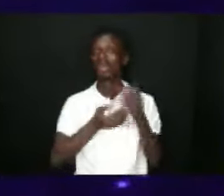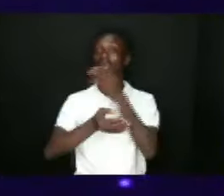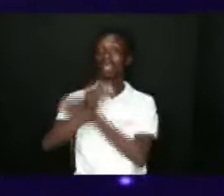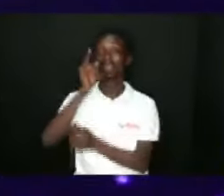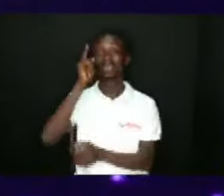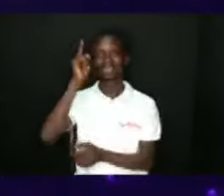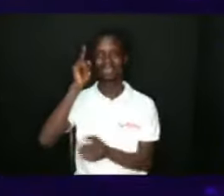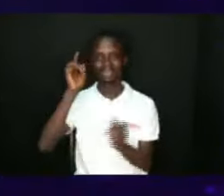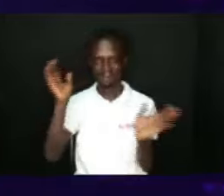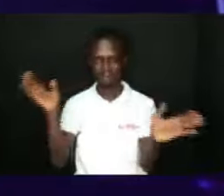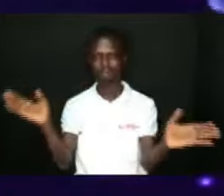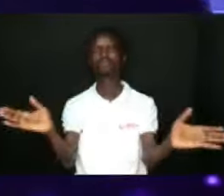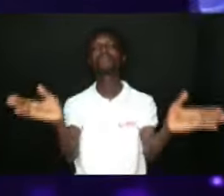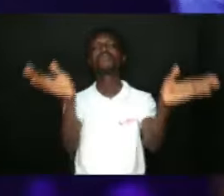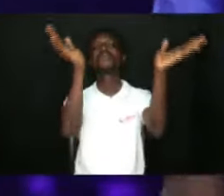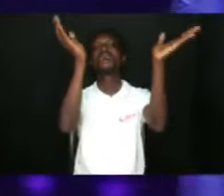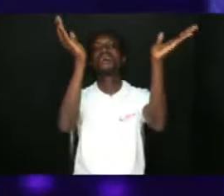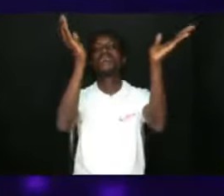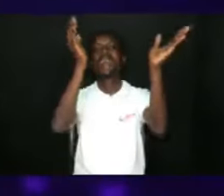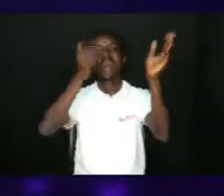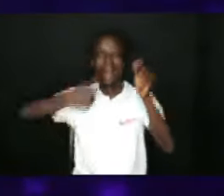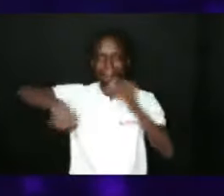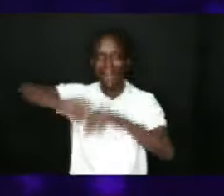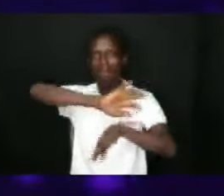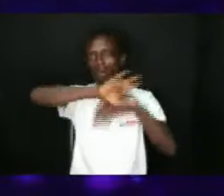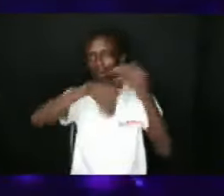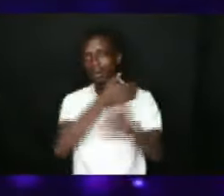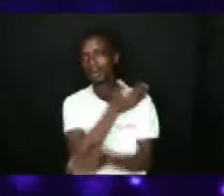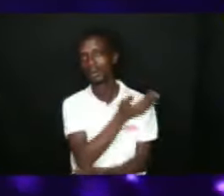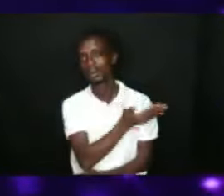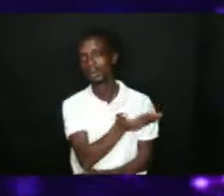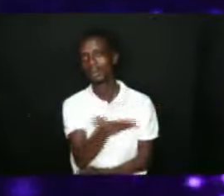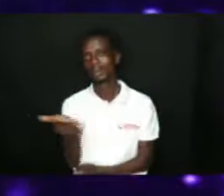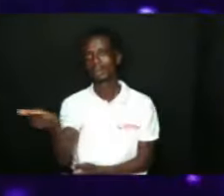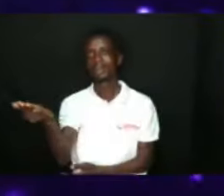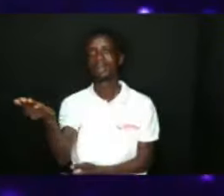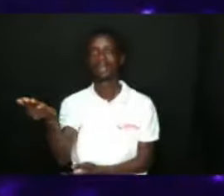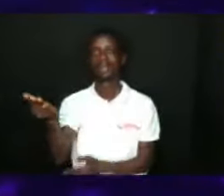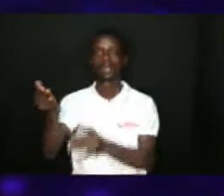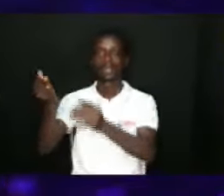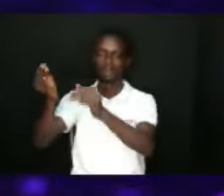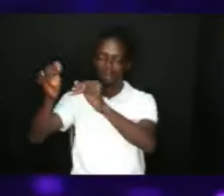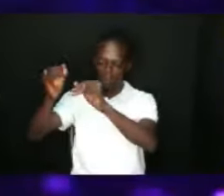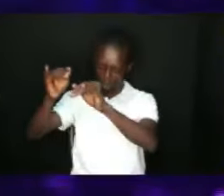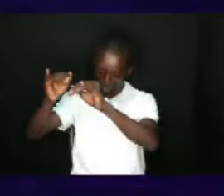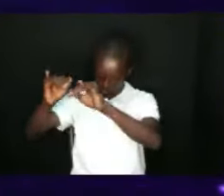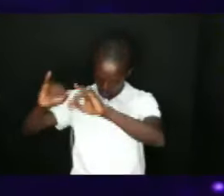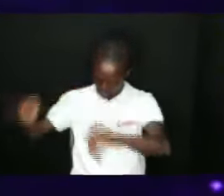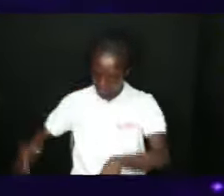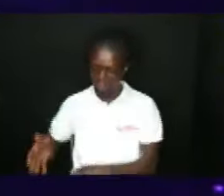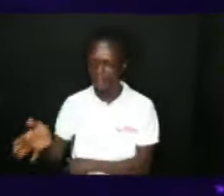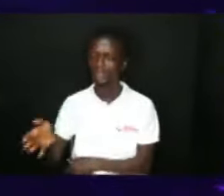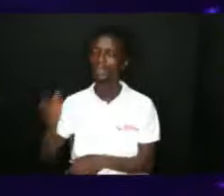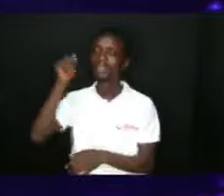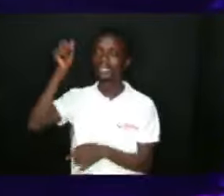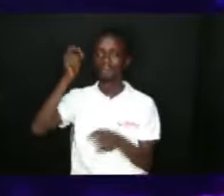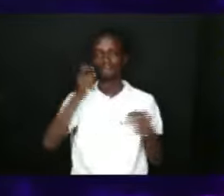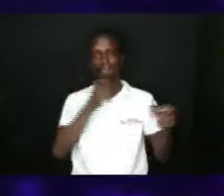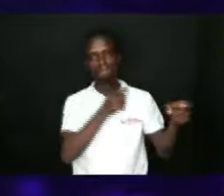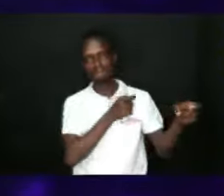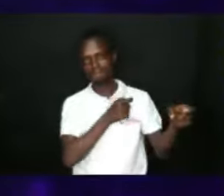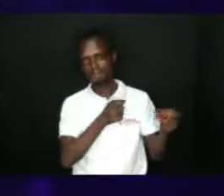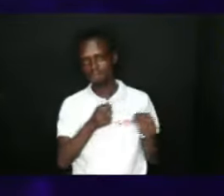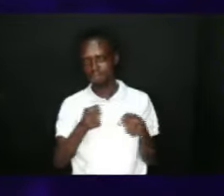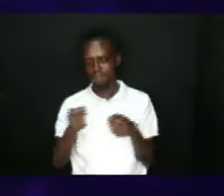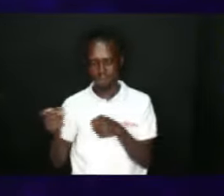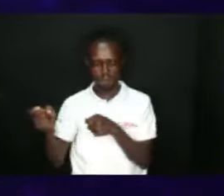highly, lifted high above all other gods. He reigns